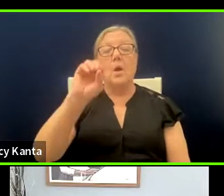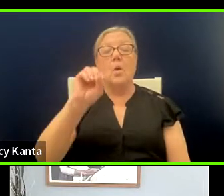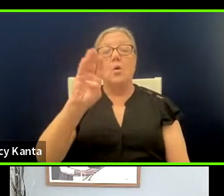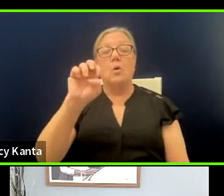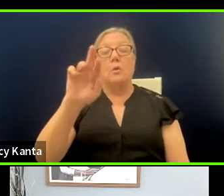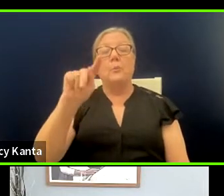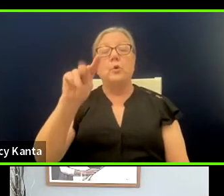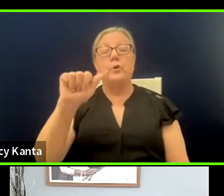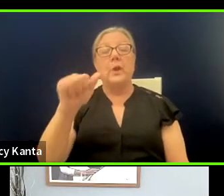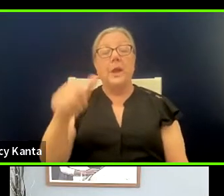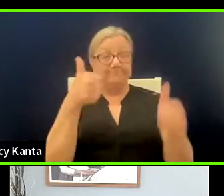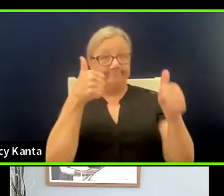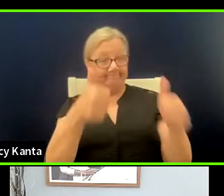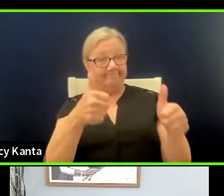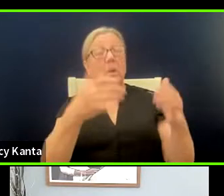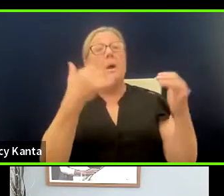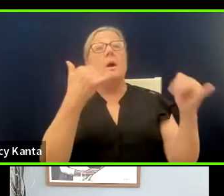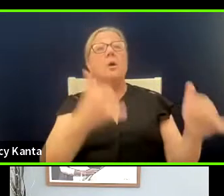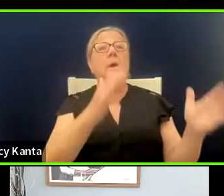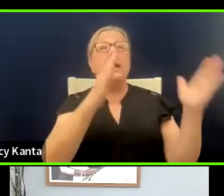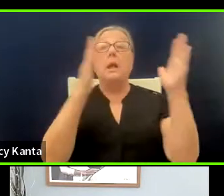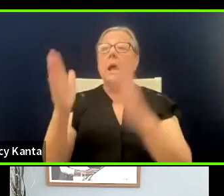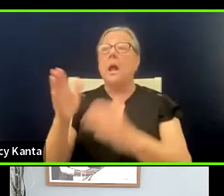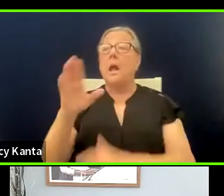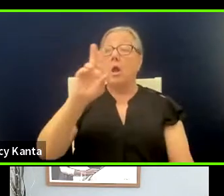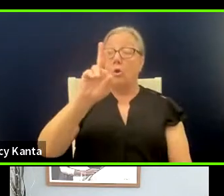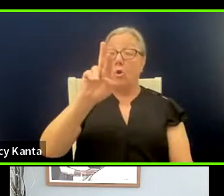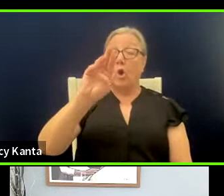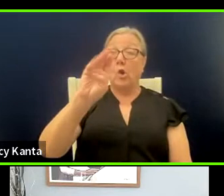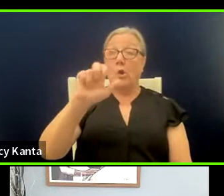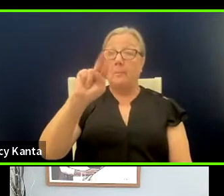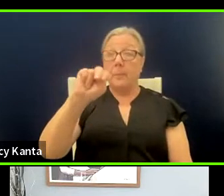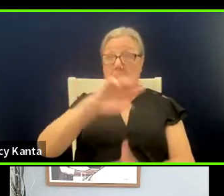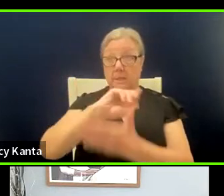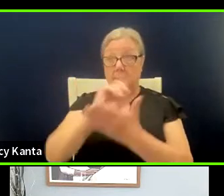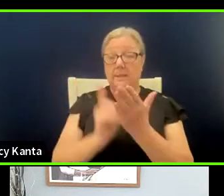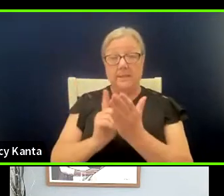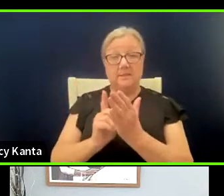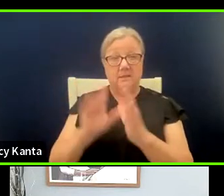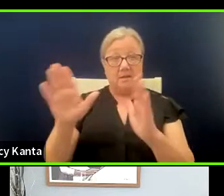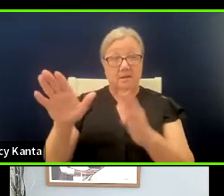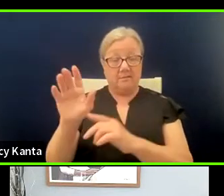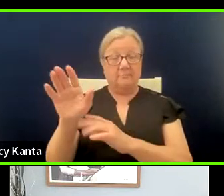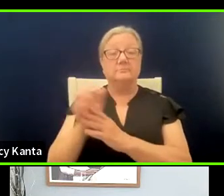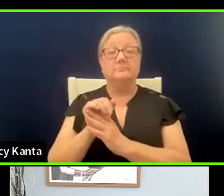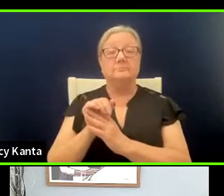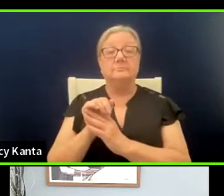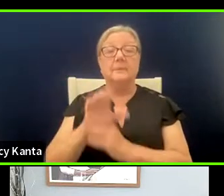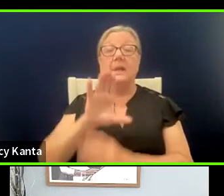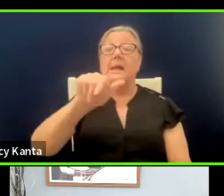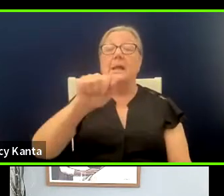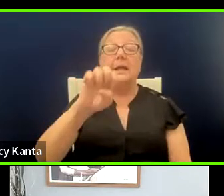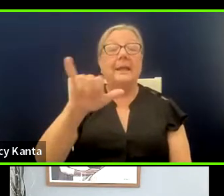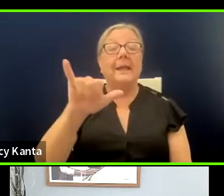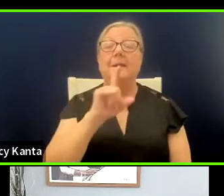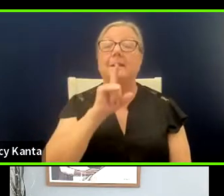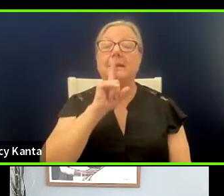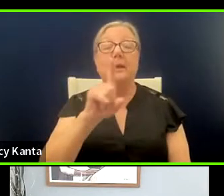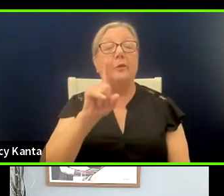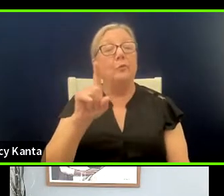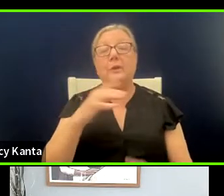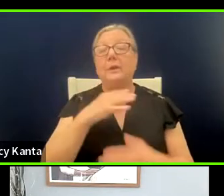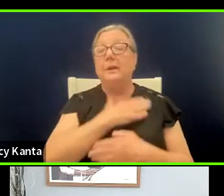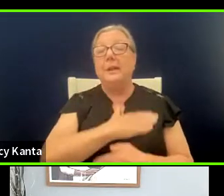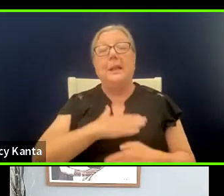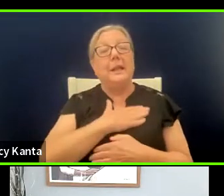Now let's move to the urban design. And Casey, it's been lovely to have